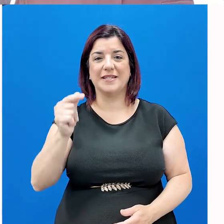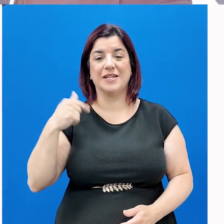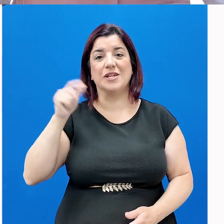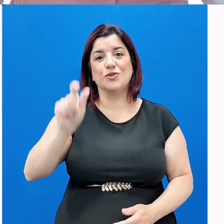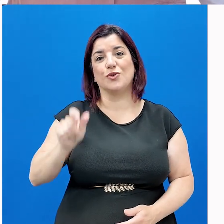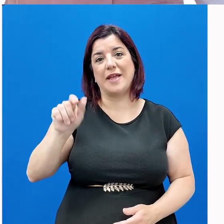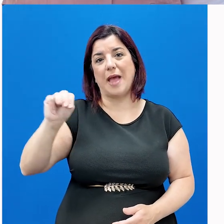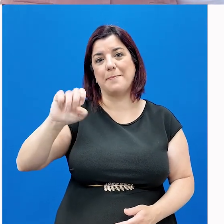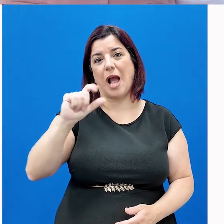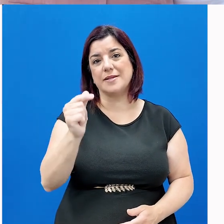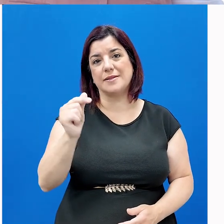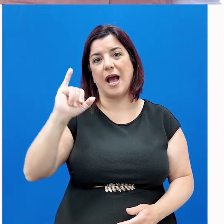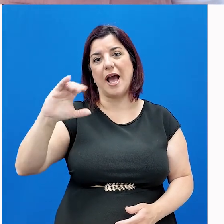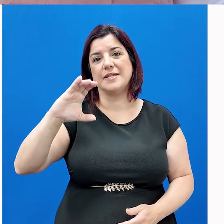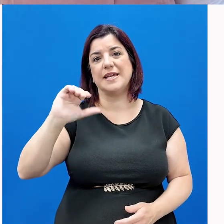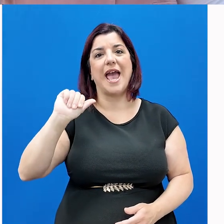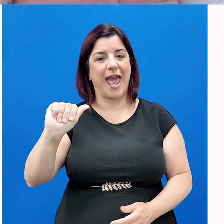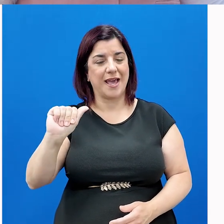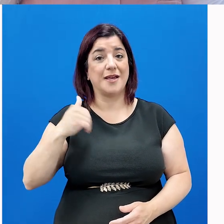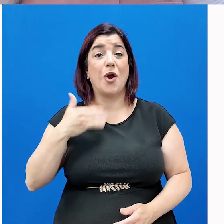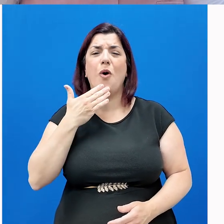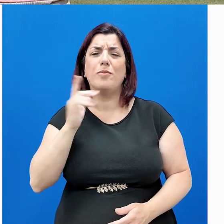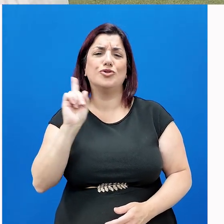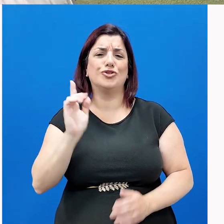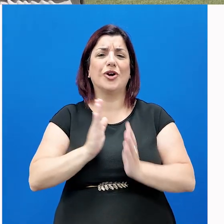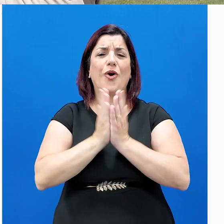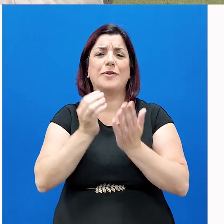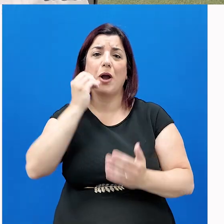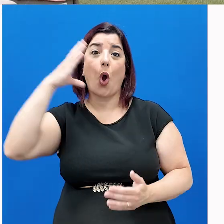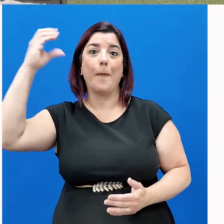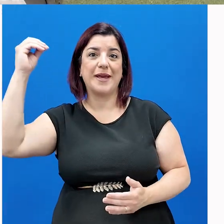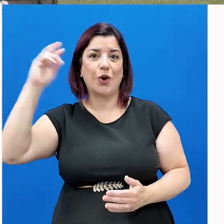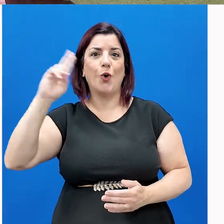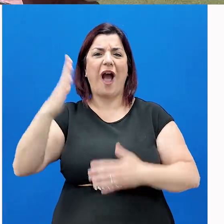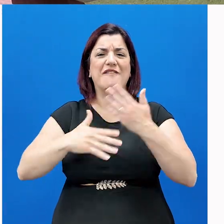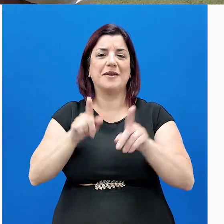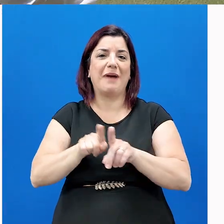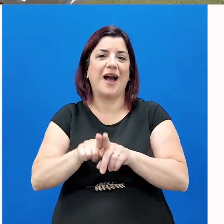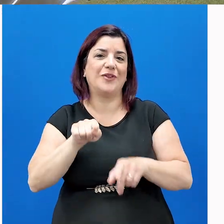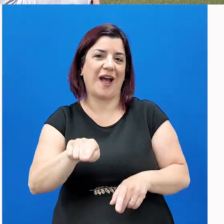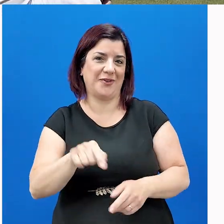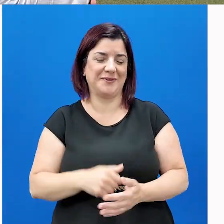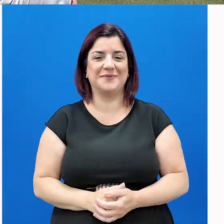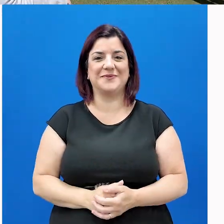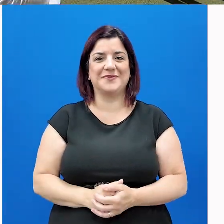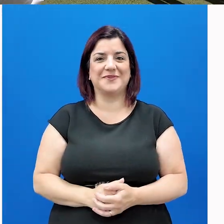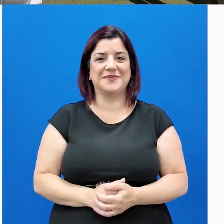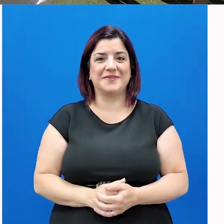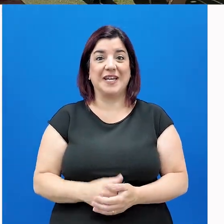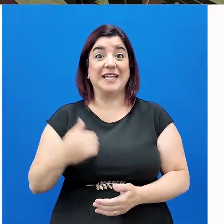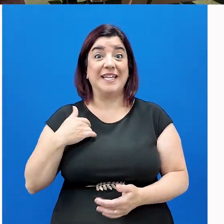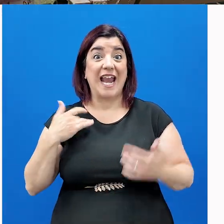Elliot, a student at MCAS's Institute for the Creative Arts. My passion is collecting manga comics and other related